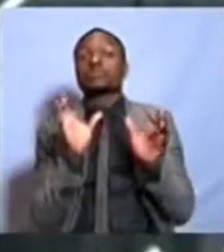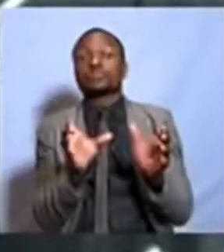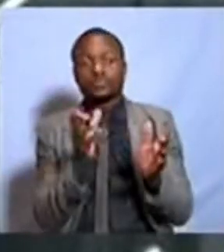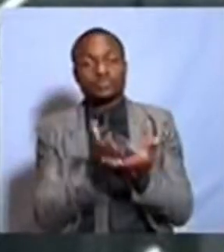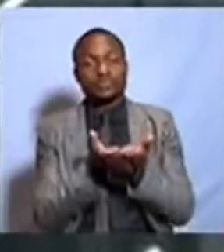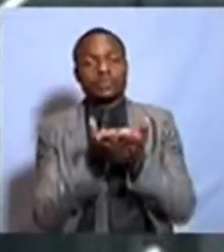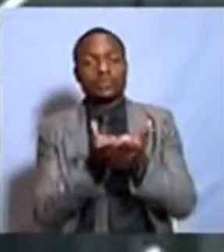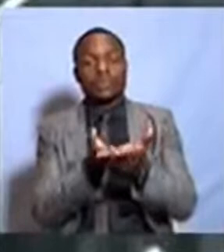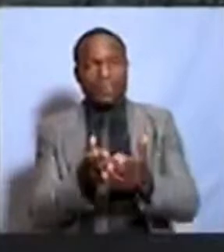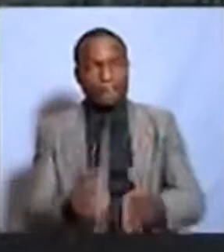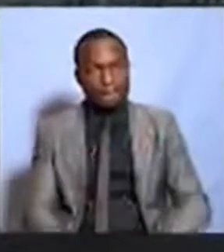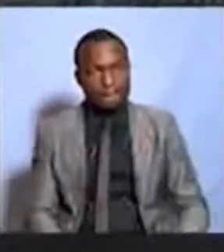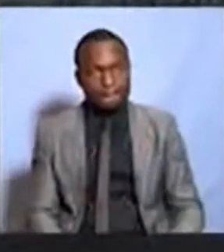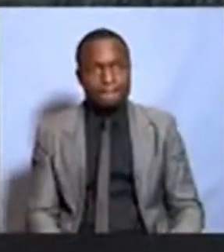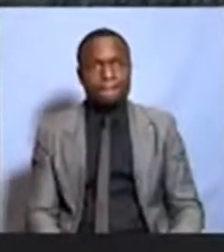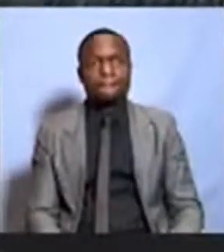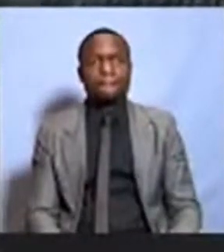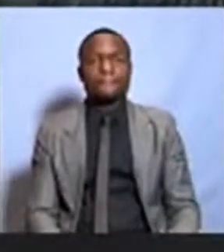submit.